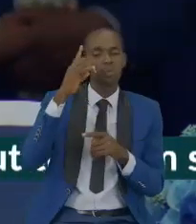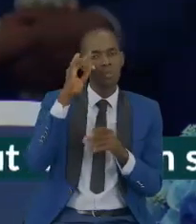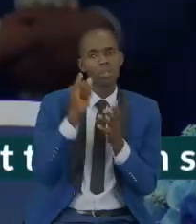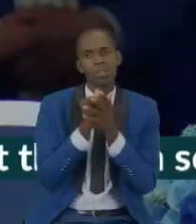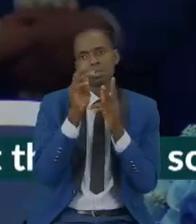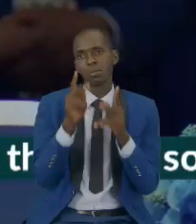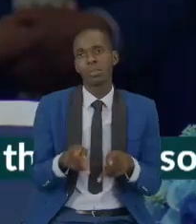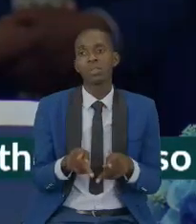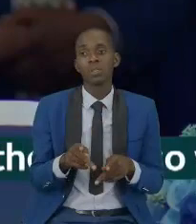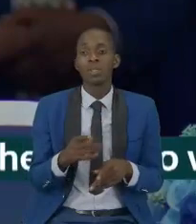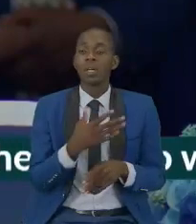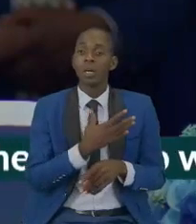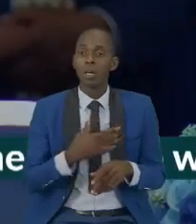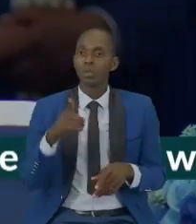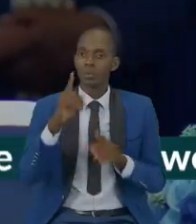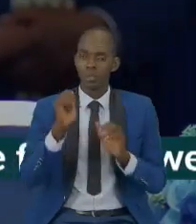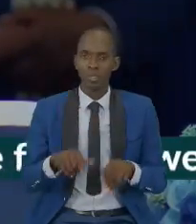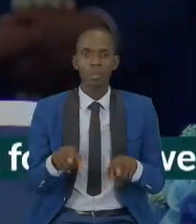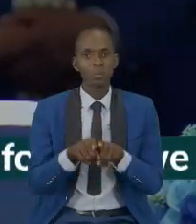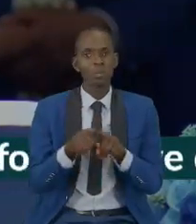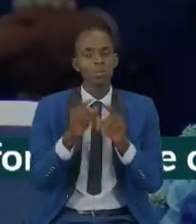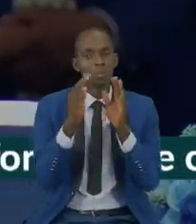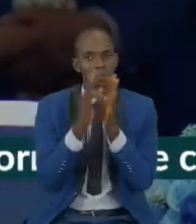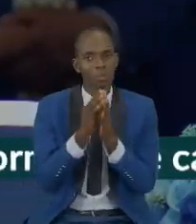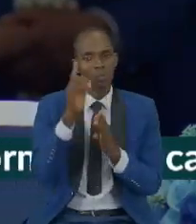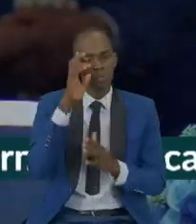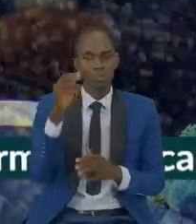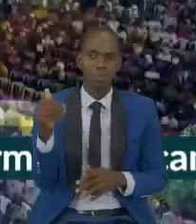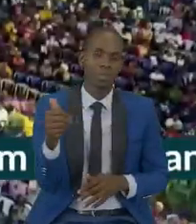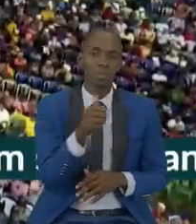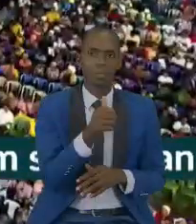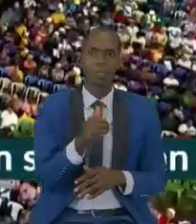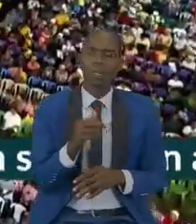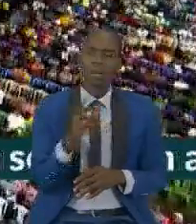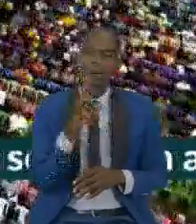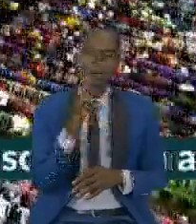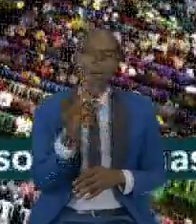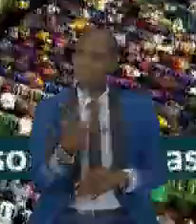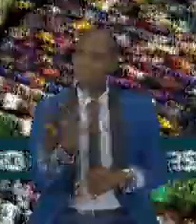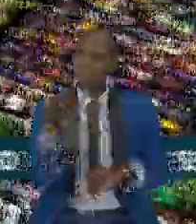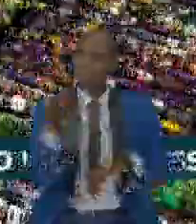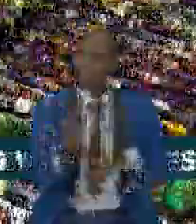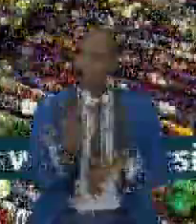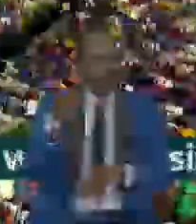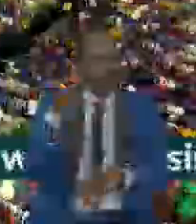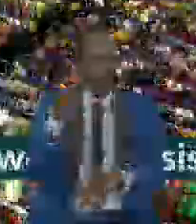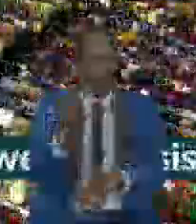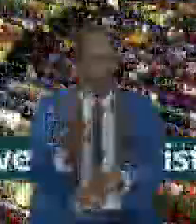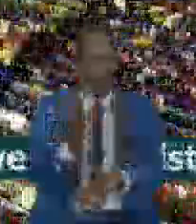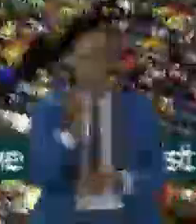The middle, a little bit to my right. I know you wave at me just now. Can you see wave at me whether you are finished?